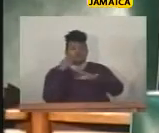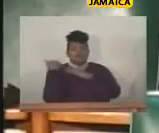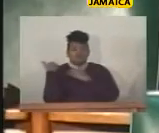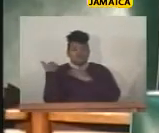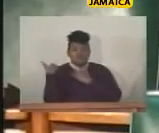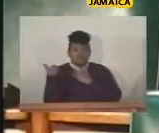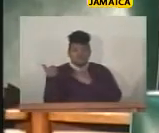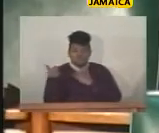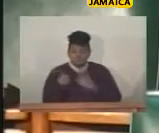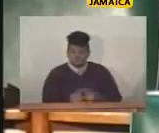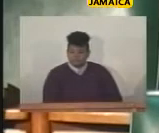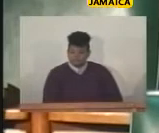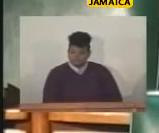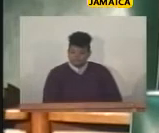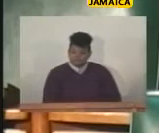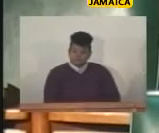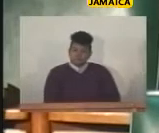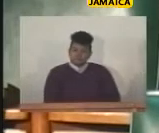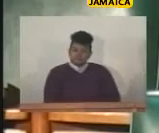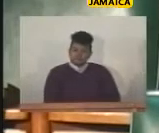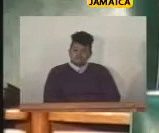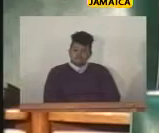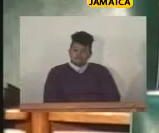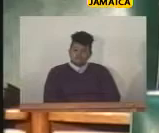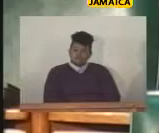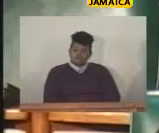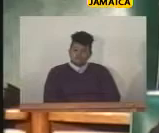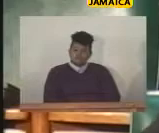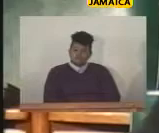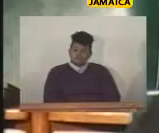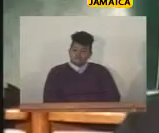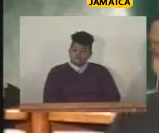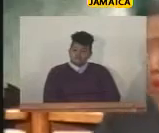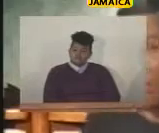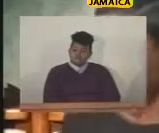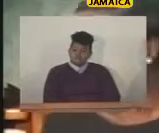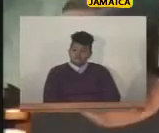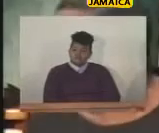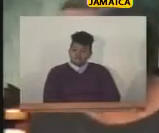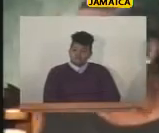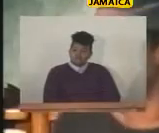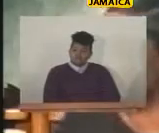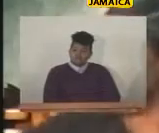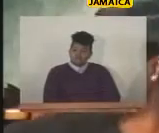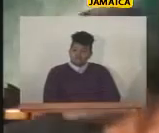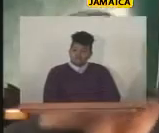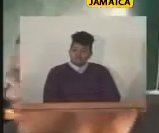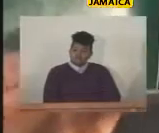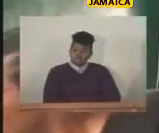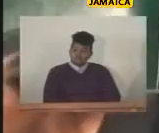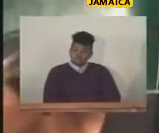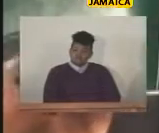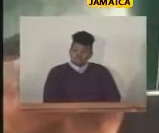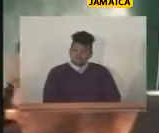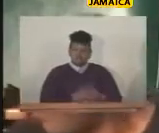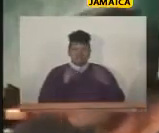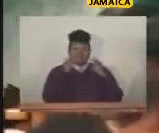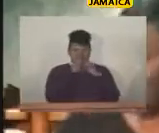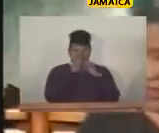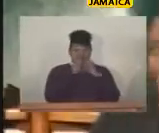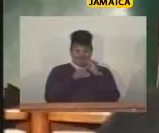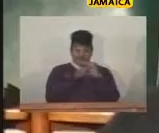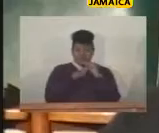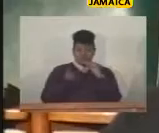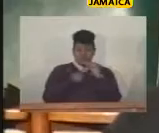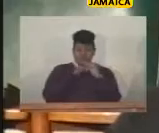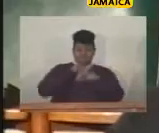responsibly. Furthermore, Mr. President, we have established